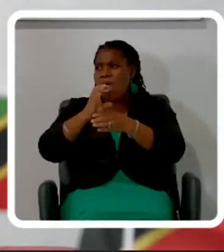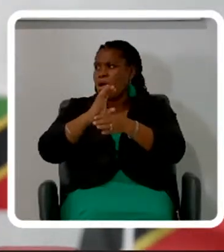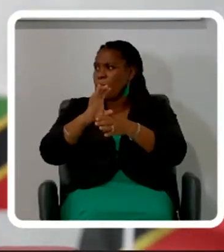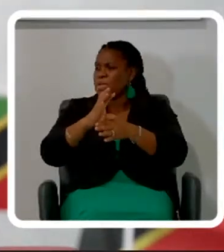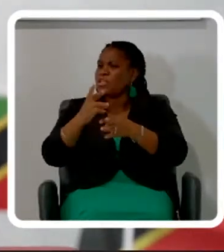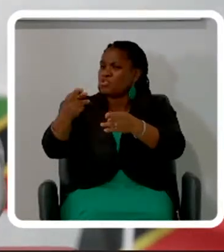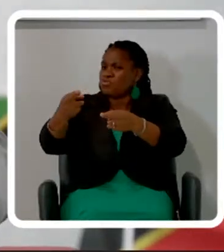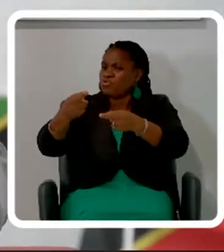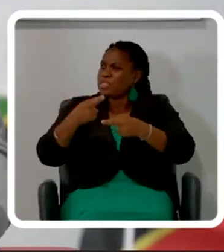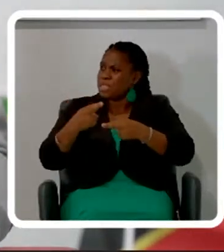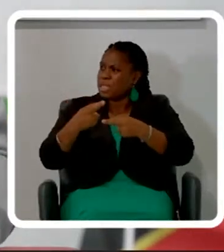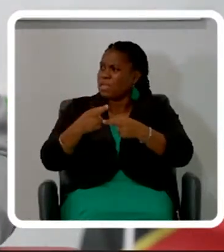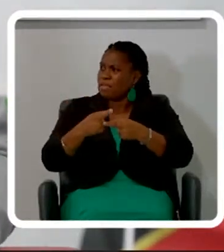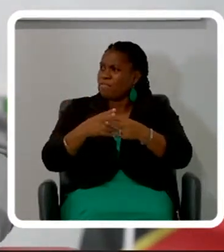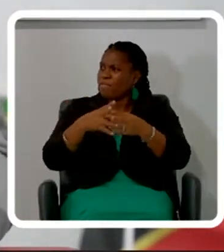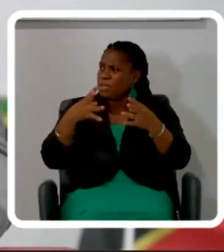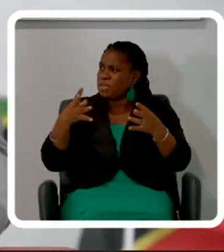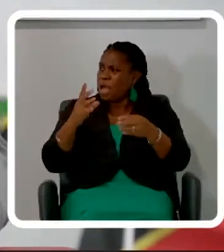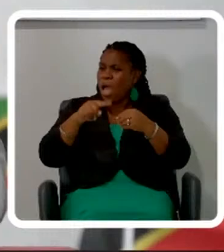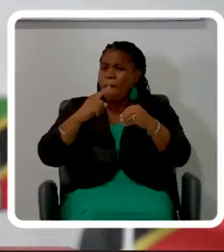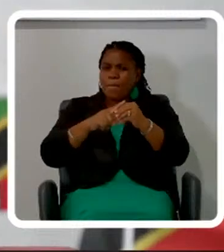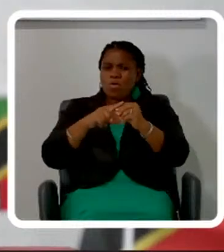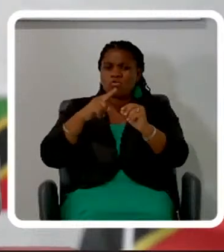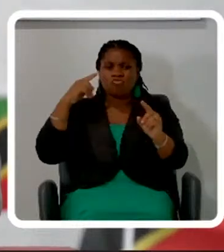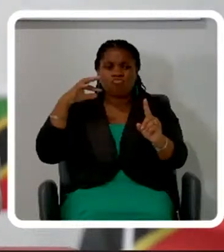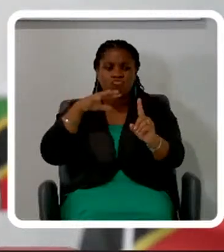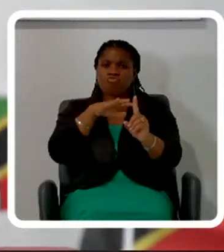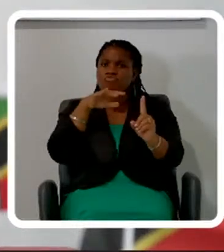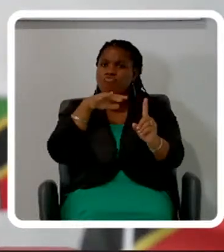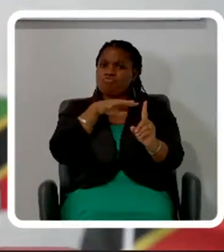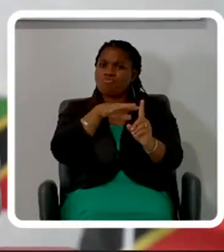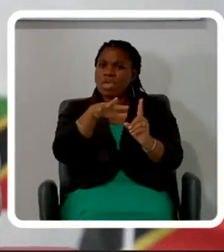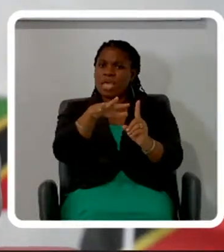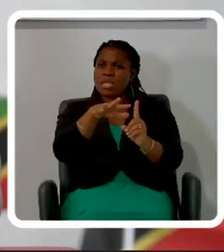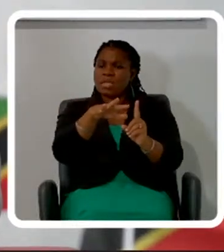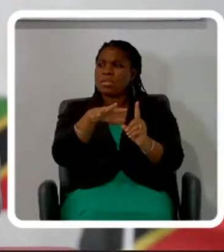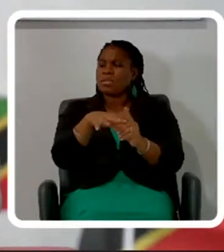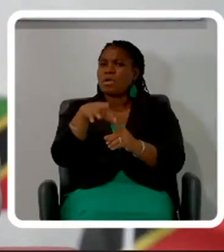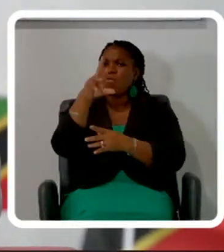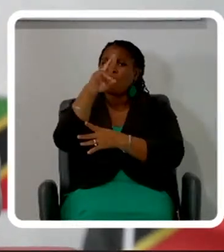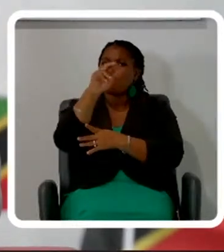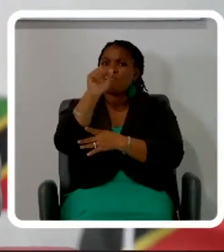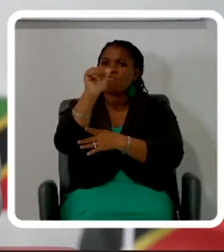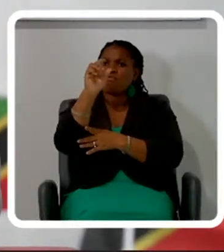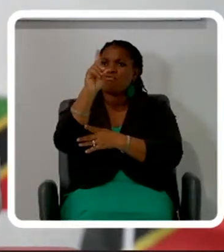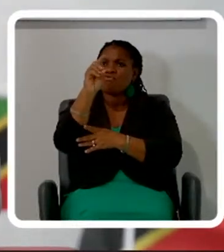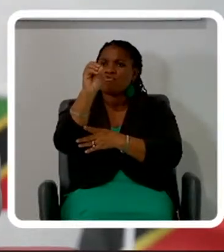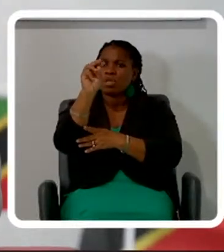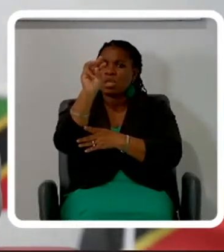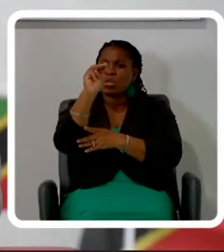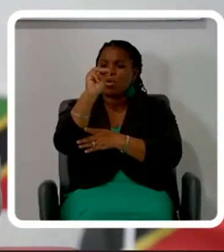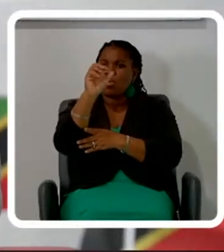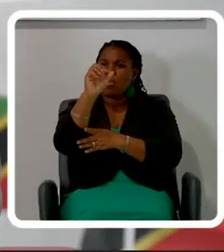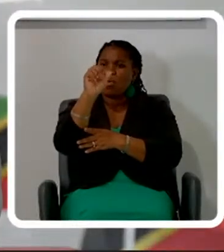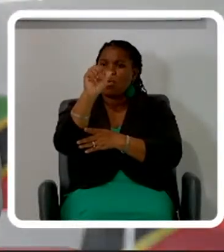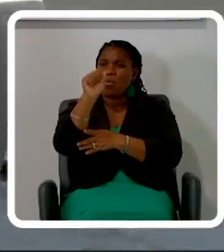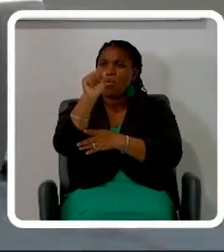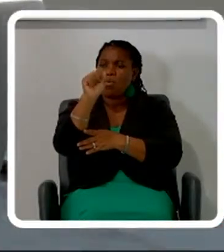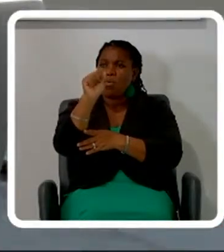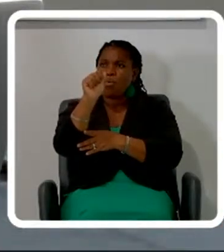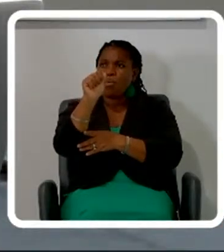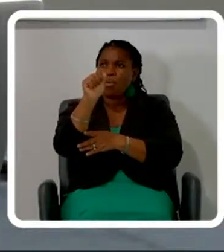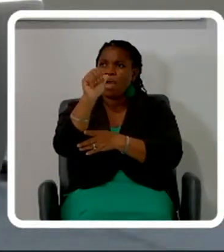it is based on radioactive material, right? So they are going into the space of using radioactive material